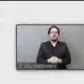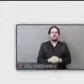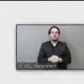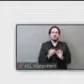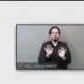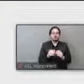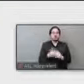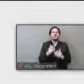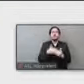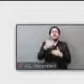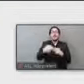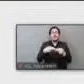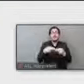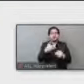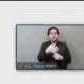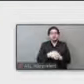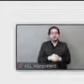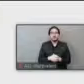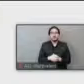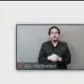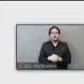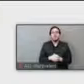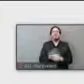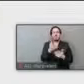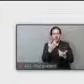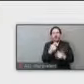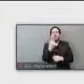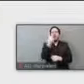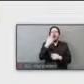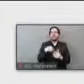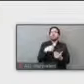I also want to point out that one thing we really have going for us